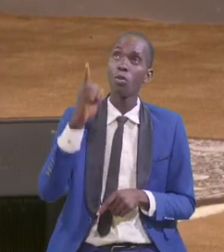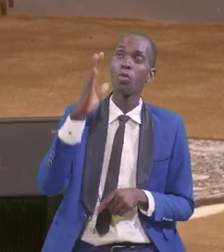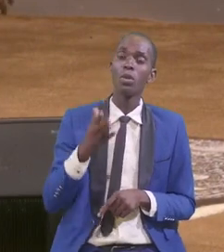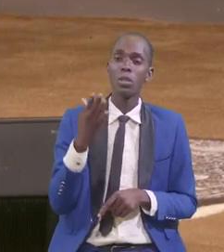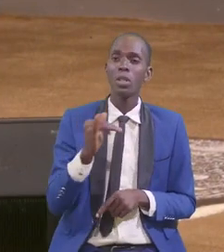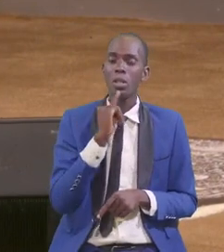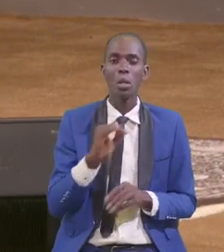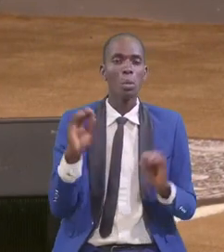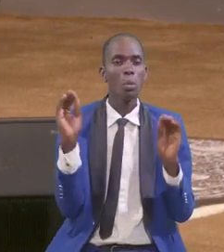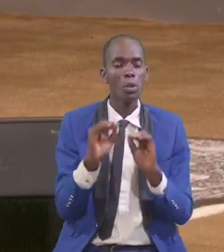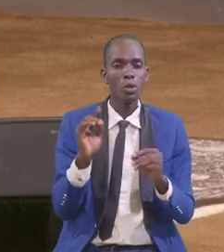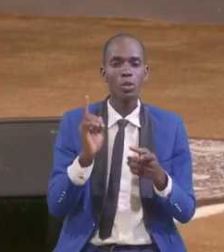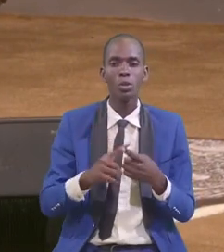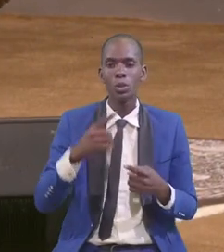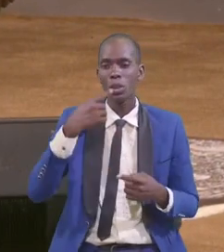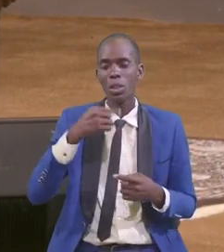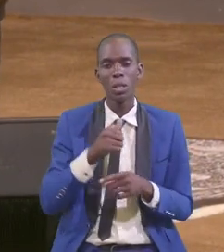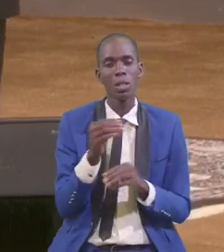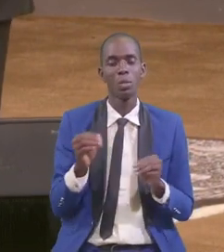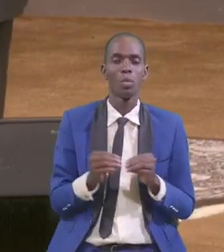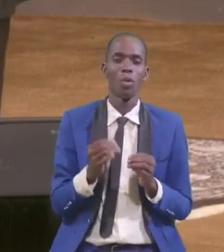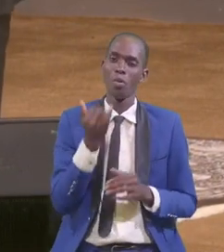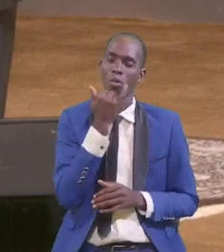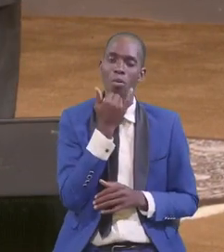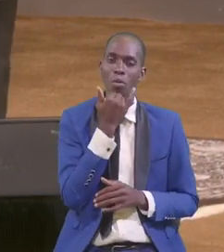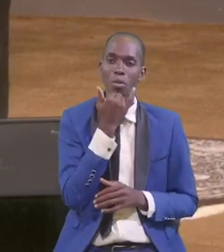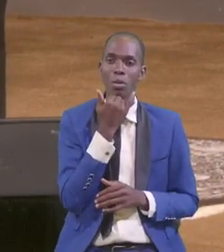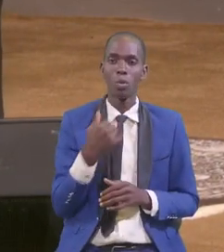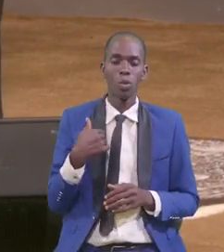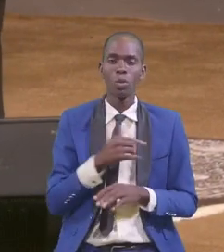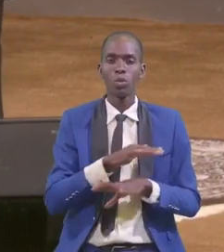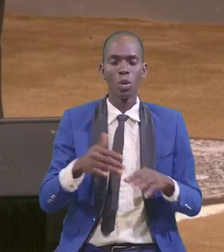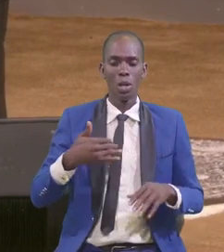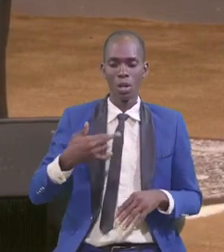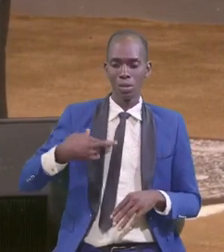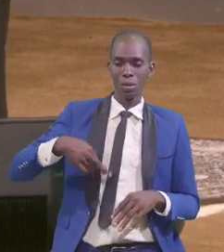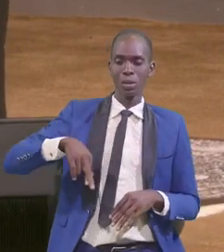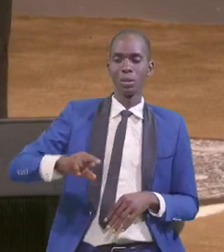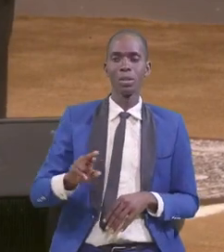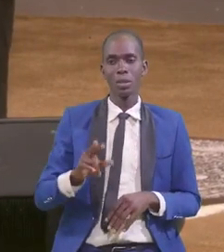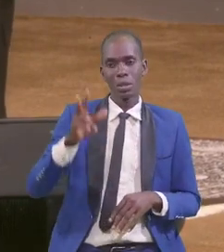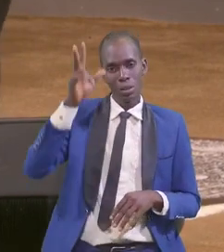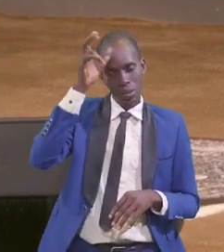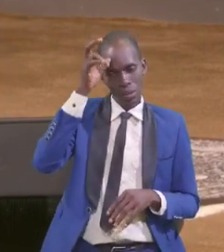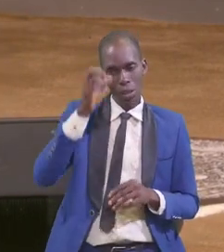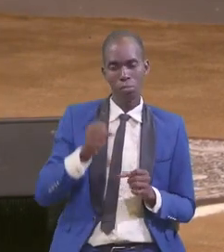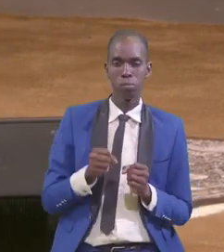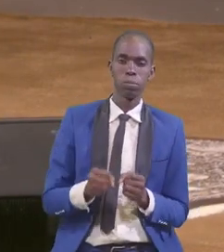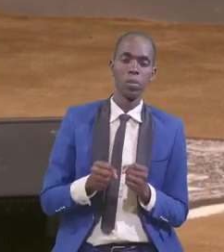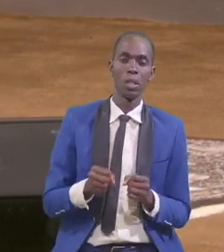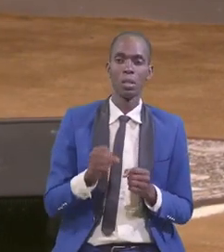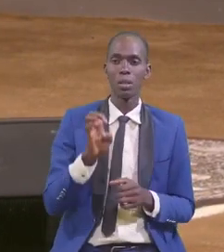out anymore. We don't have a religious satanic epilepsy. Those who have